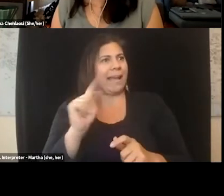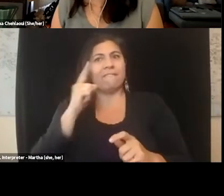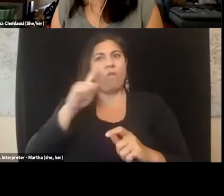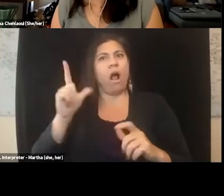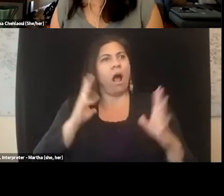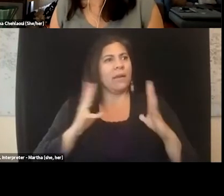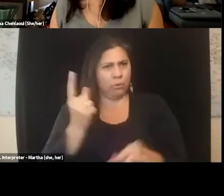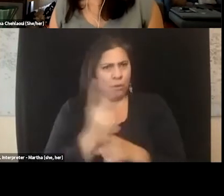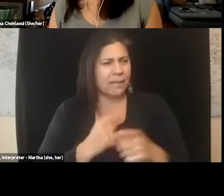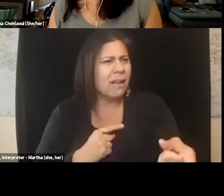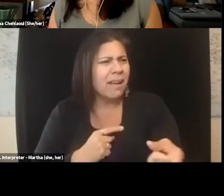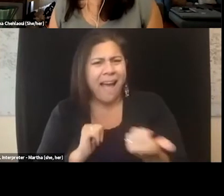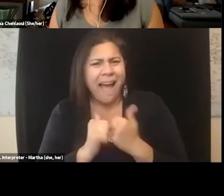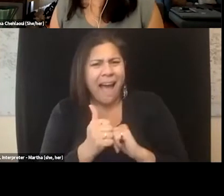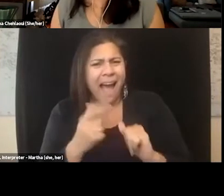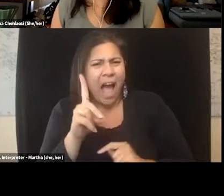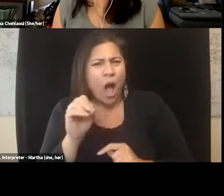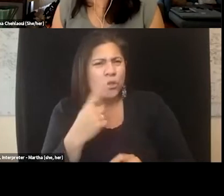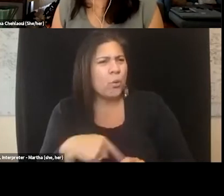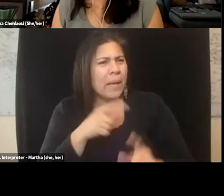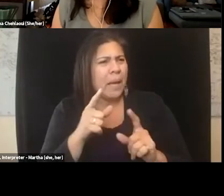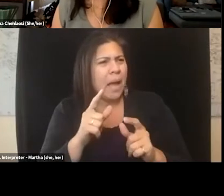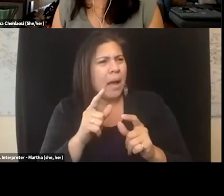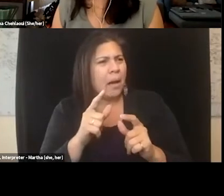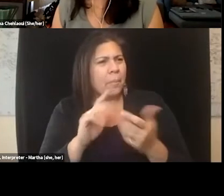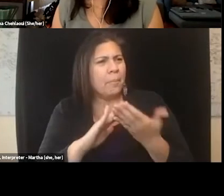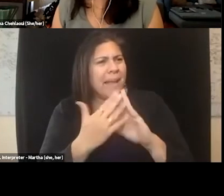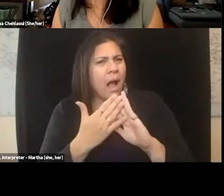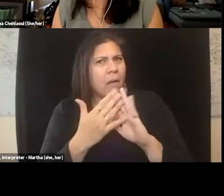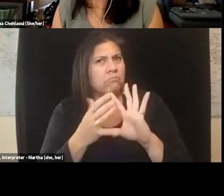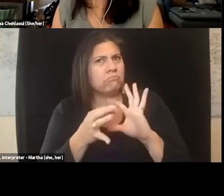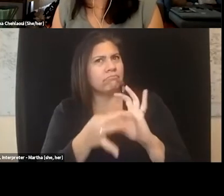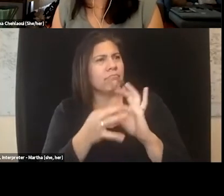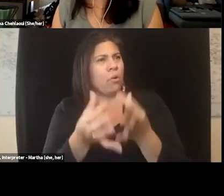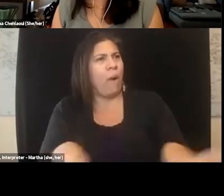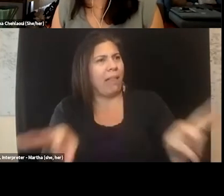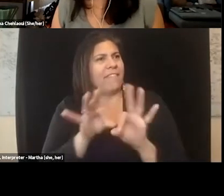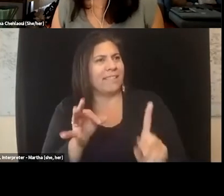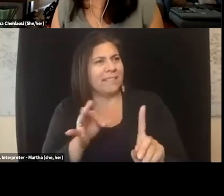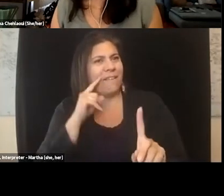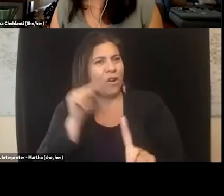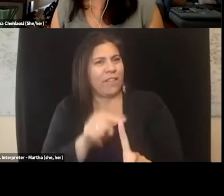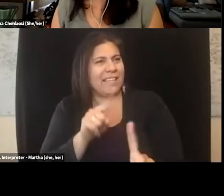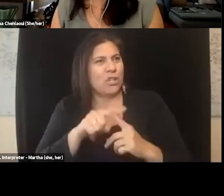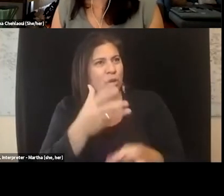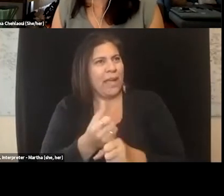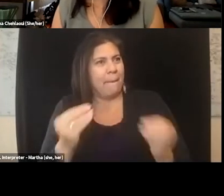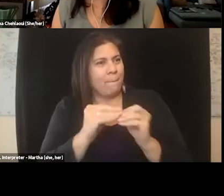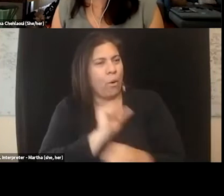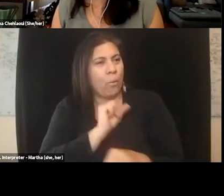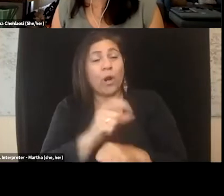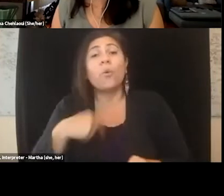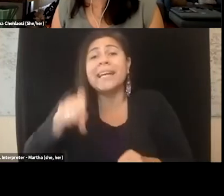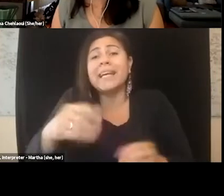Now, how do we become relevant for Hollywood to get more work? That we want to talk about the solution, right? We need more